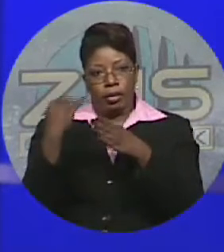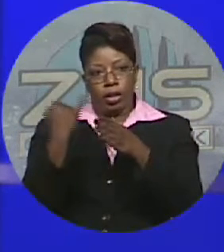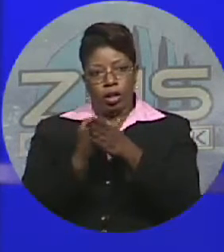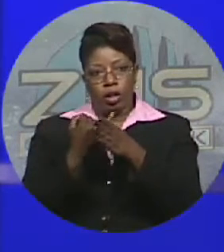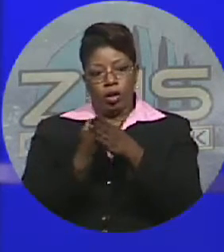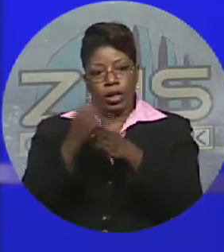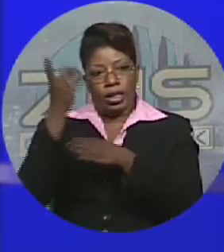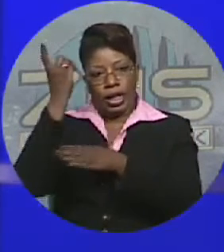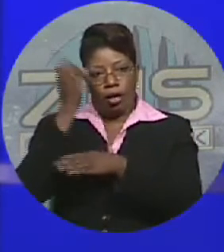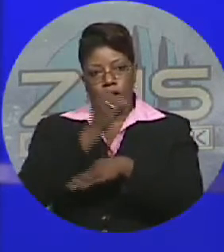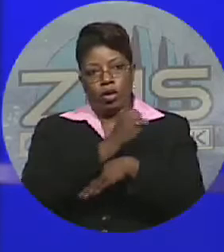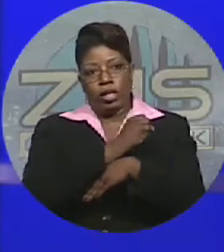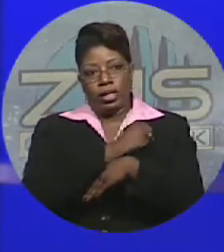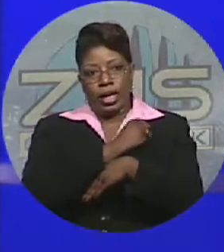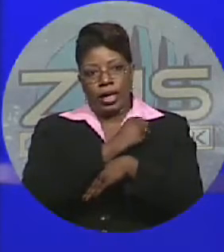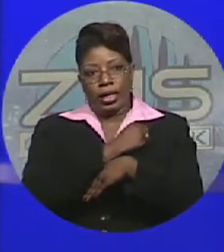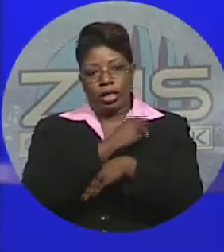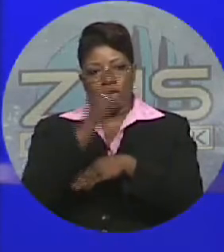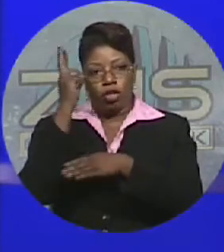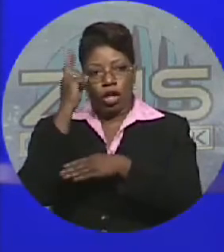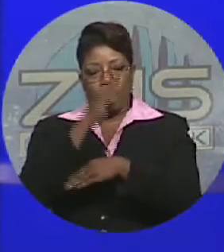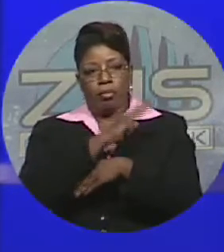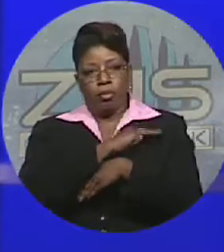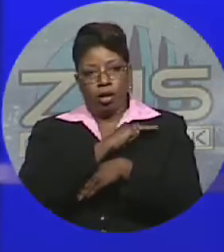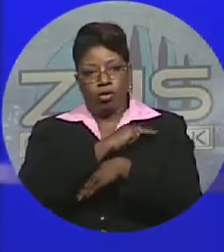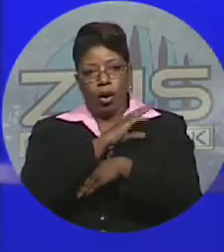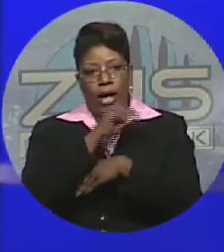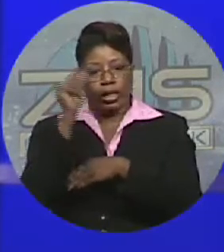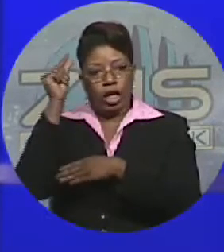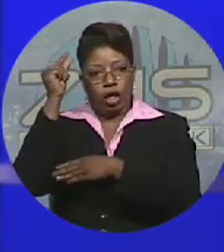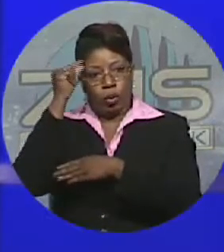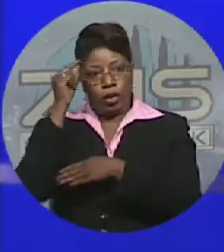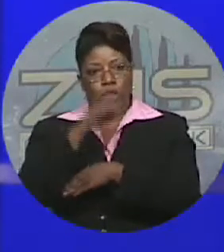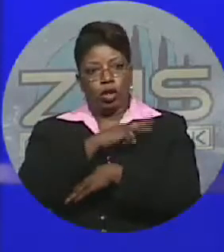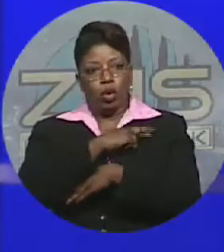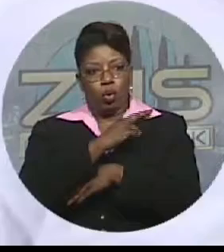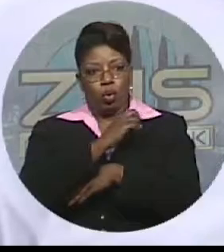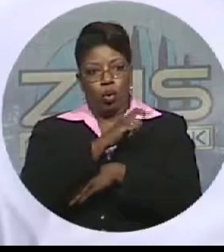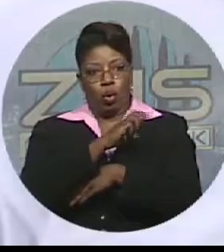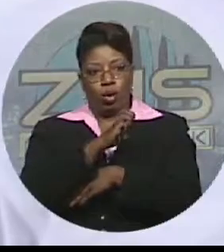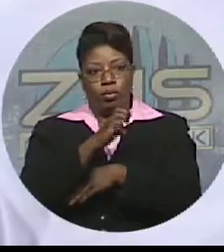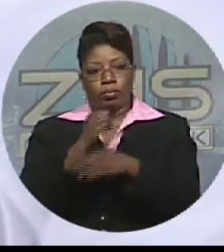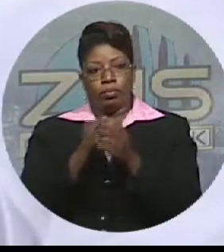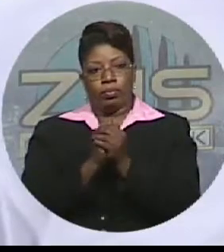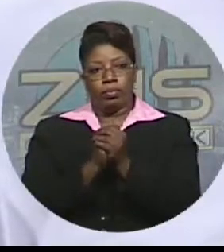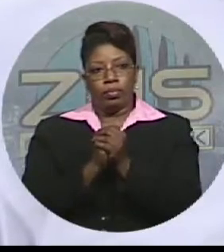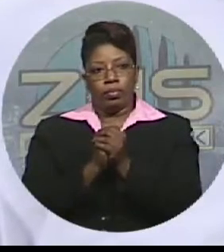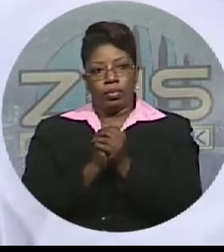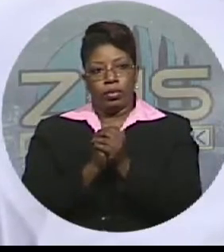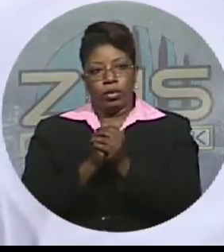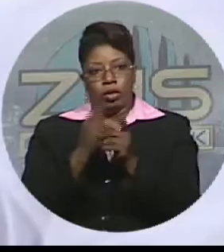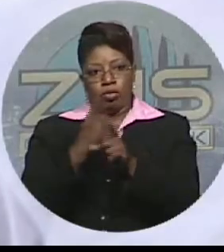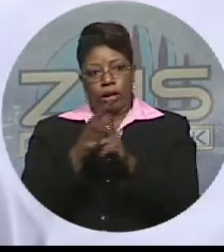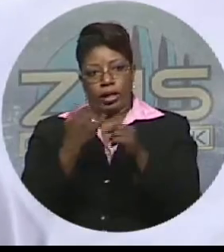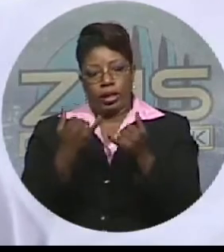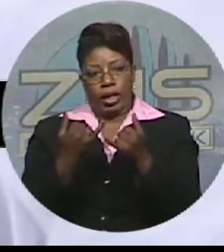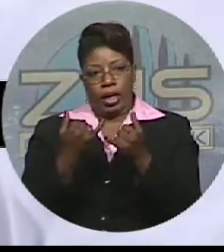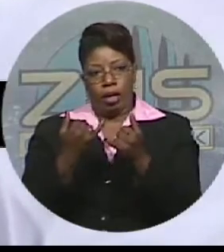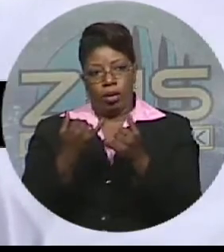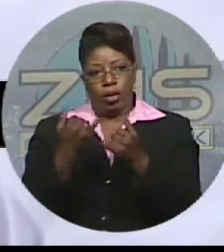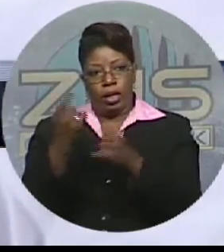including Dario Saunders, Rashad Monroe, and Quinton Roll. Dario is back right now in the United States,